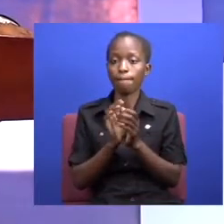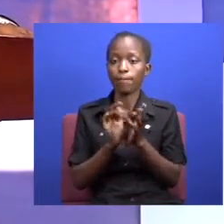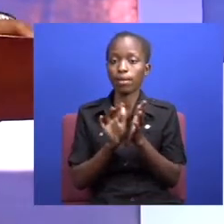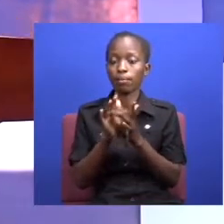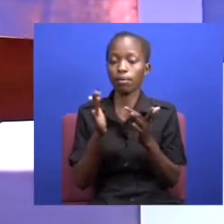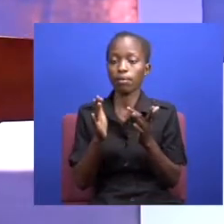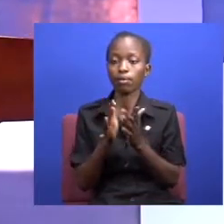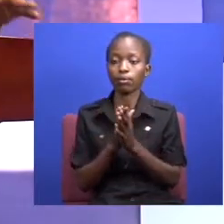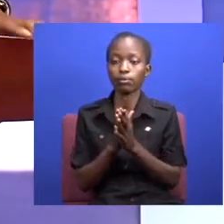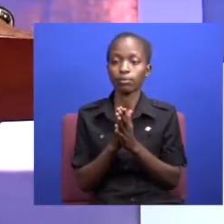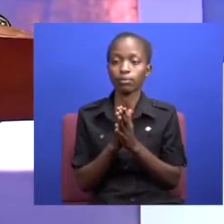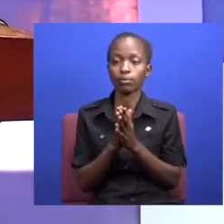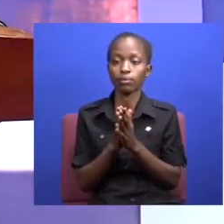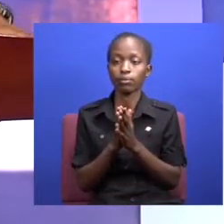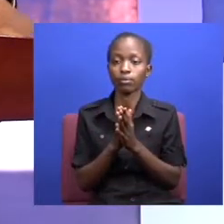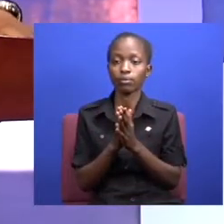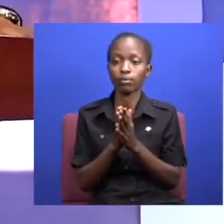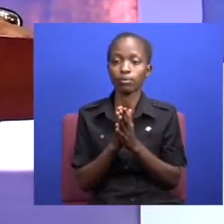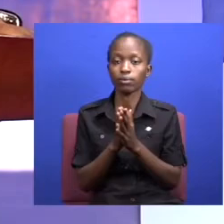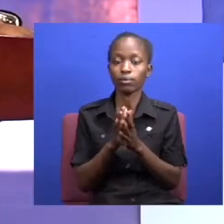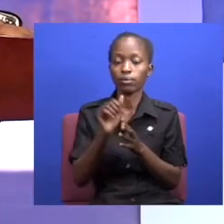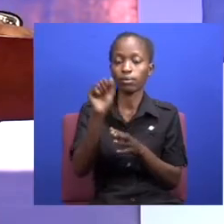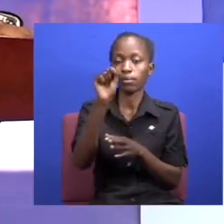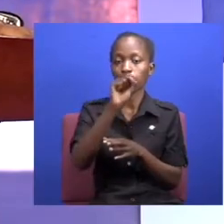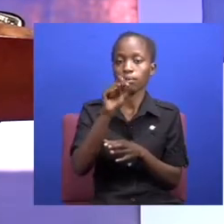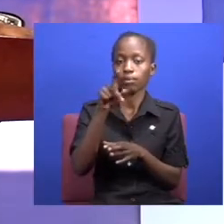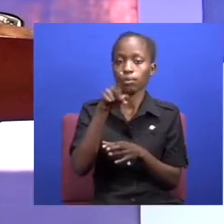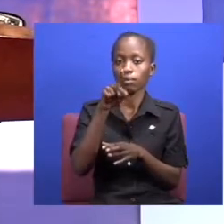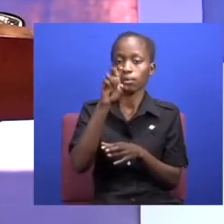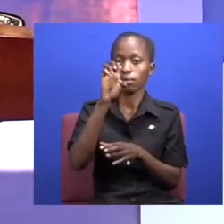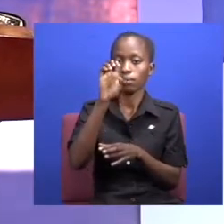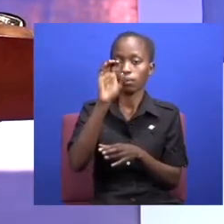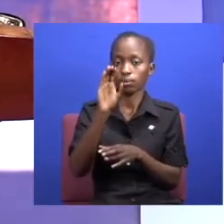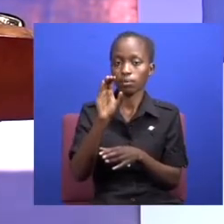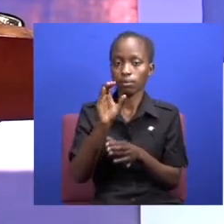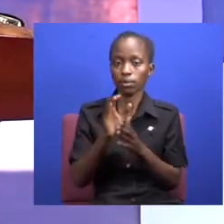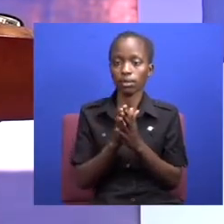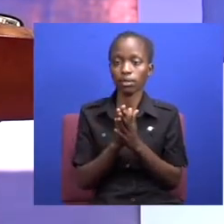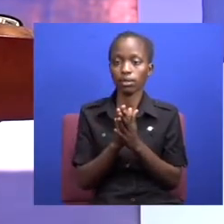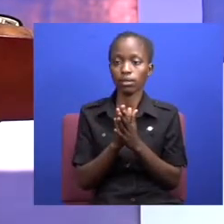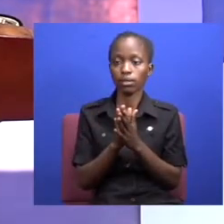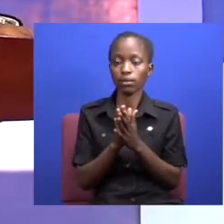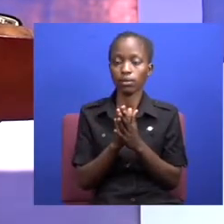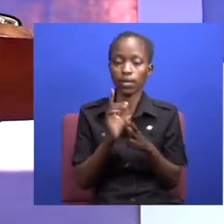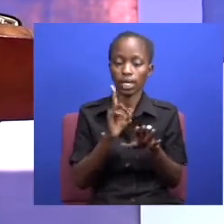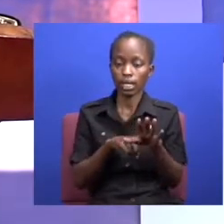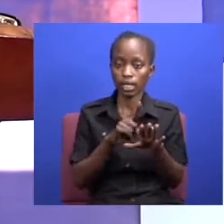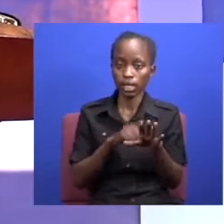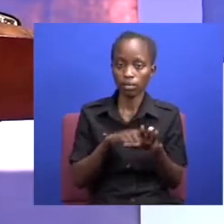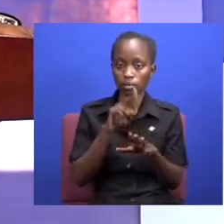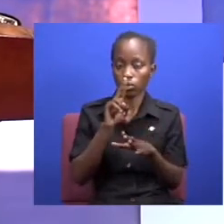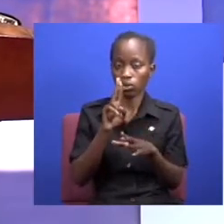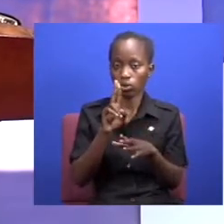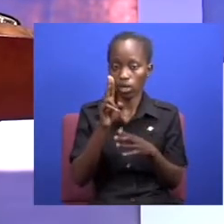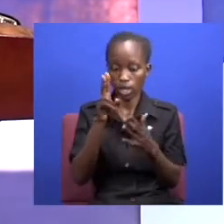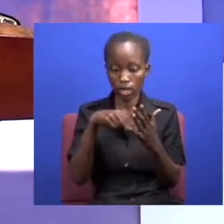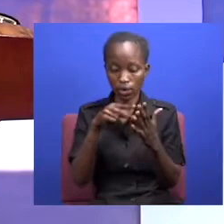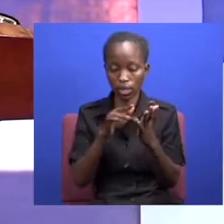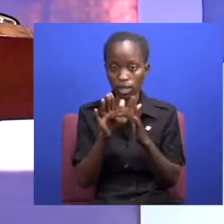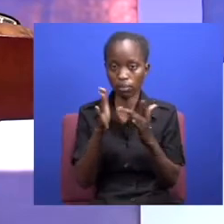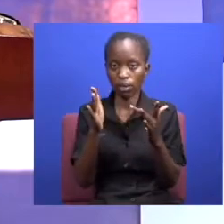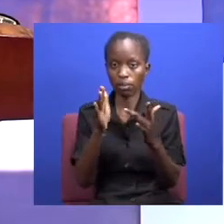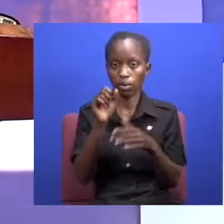SPECK. It's an acronym, SPEC. And SPEC is an acronym for, as you're reading the Bible, the